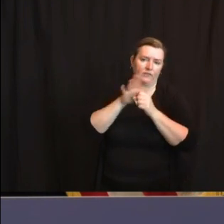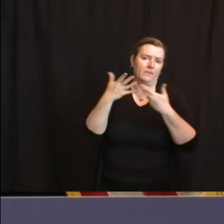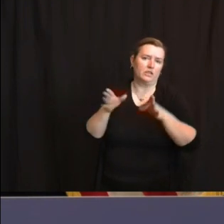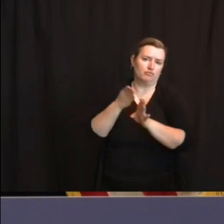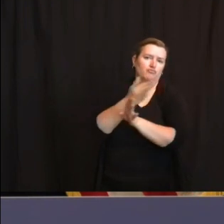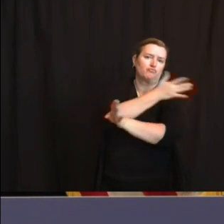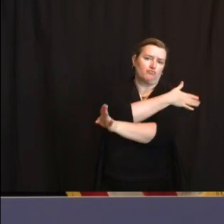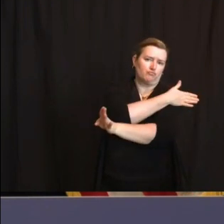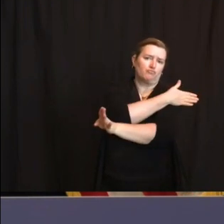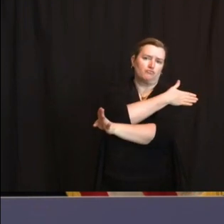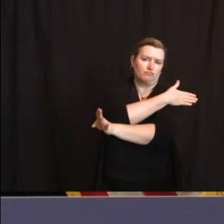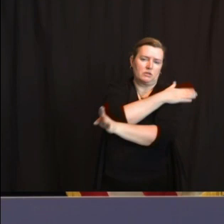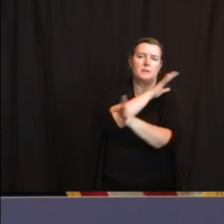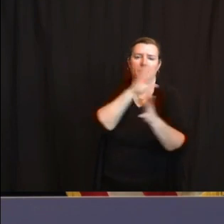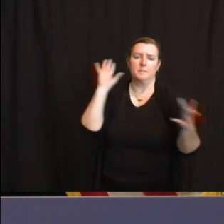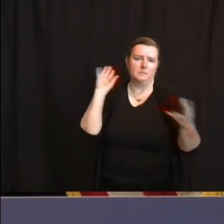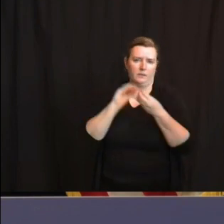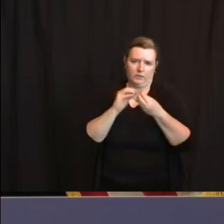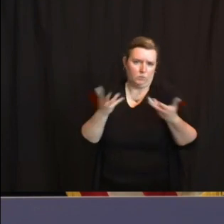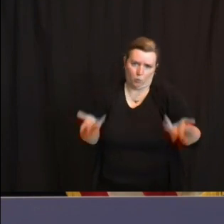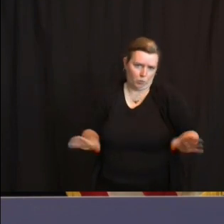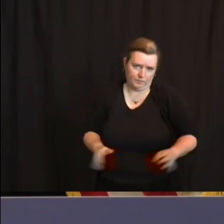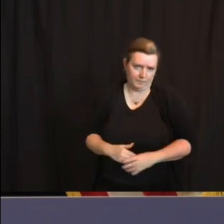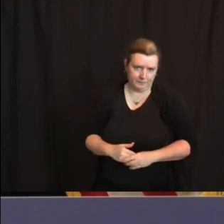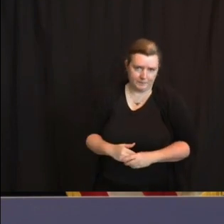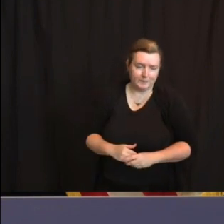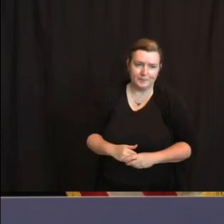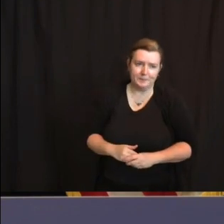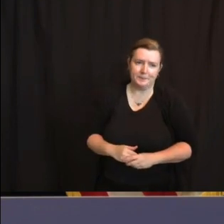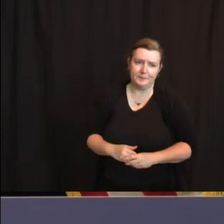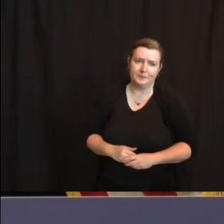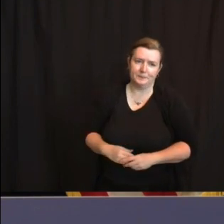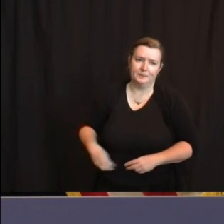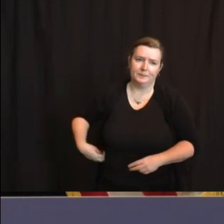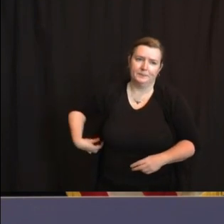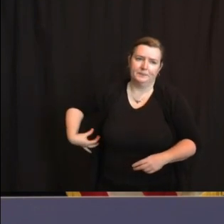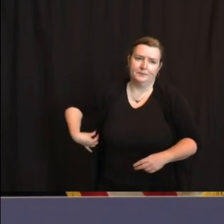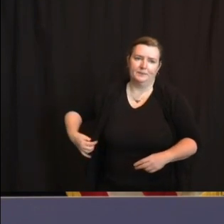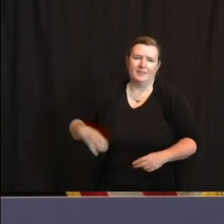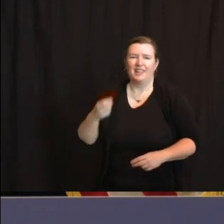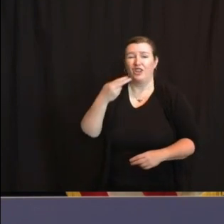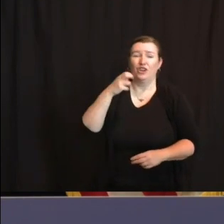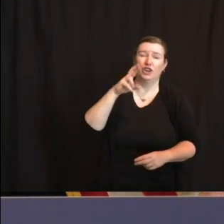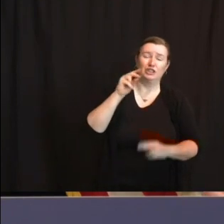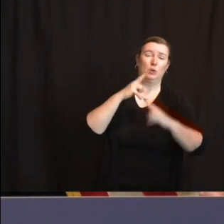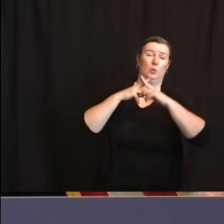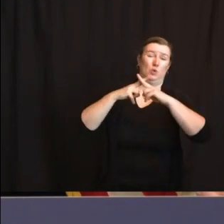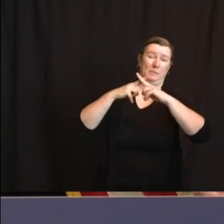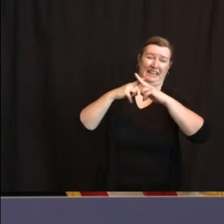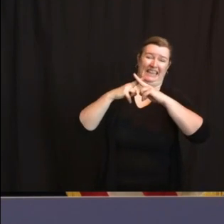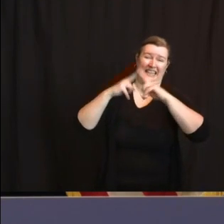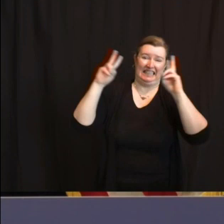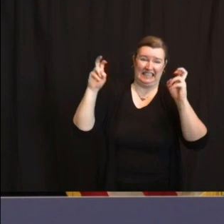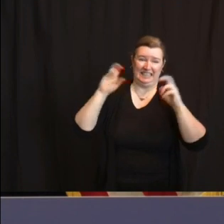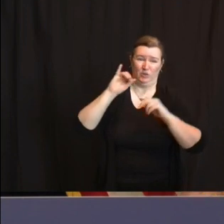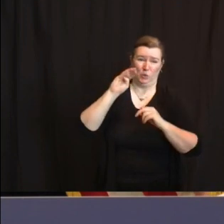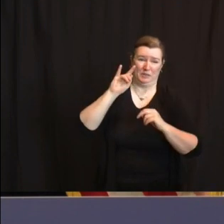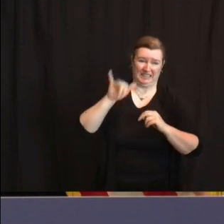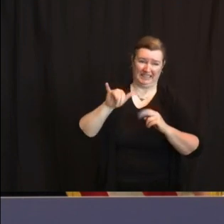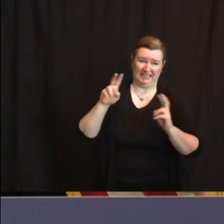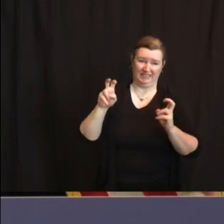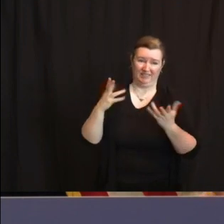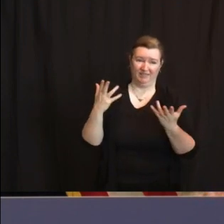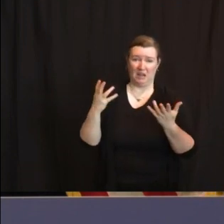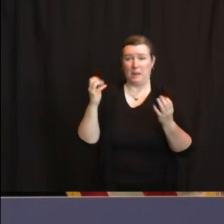herd immunity. What it doesn't do, it doesn't tell us at the point of attack what next step we could take, on